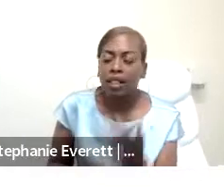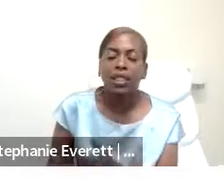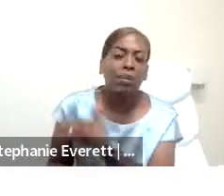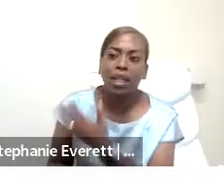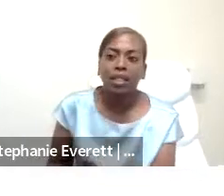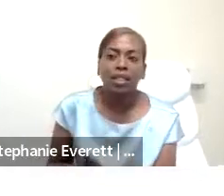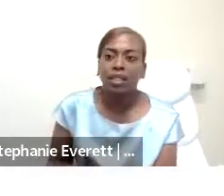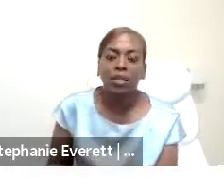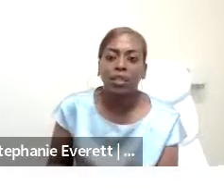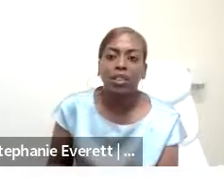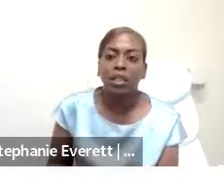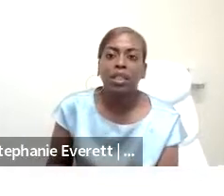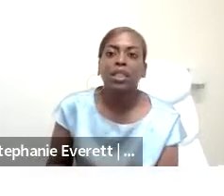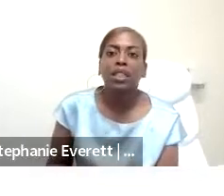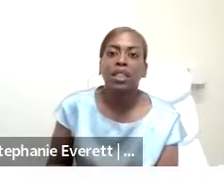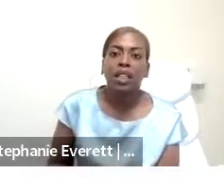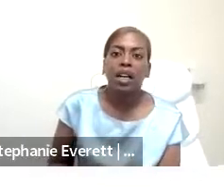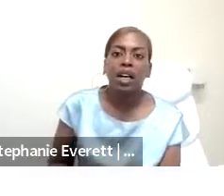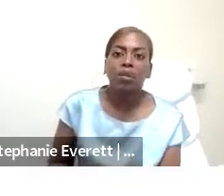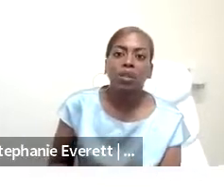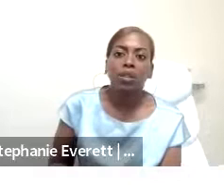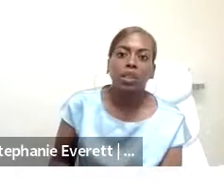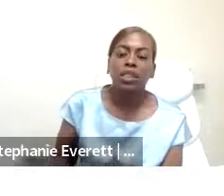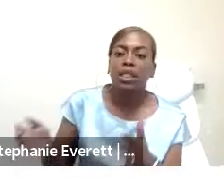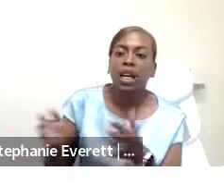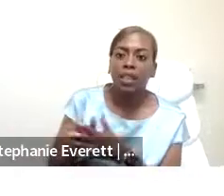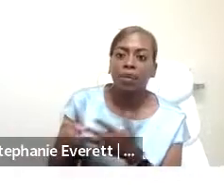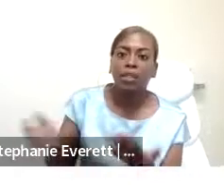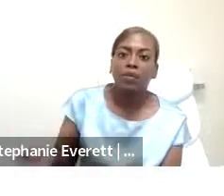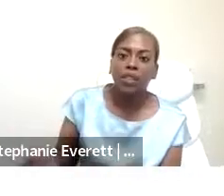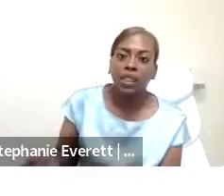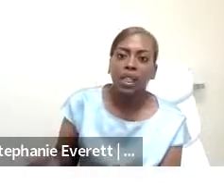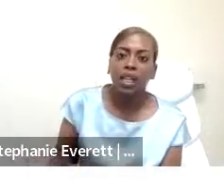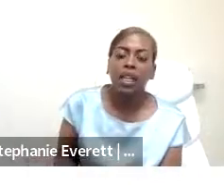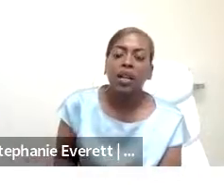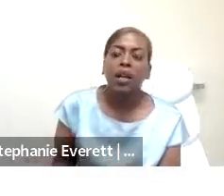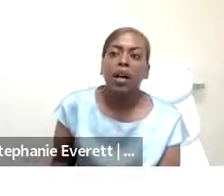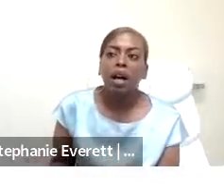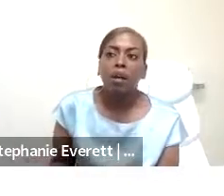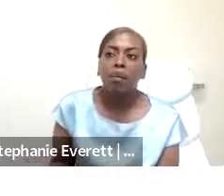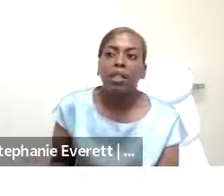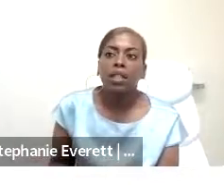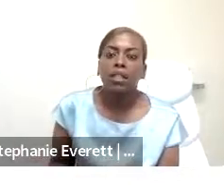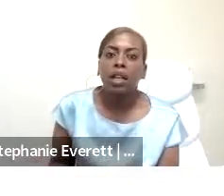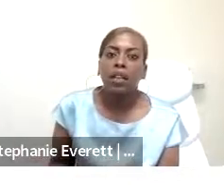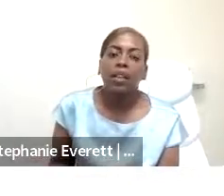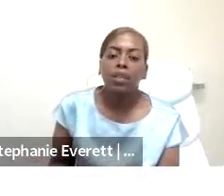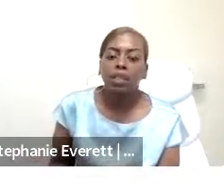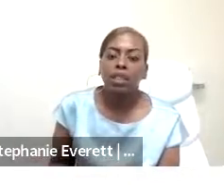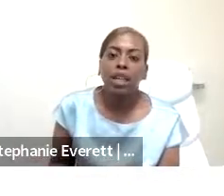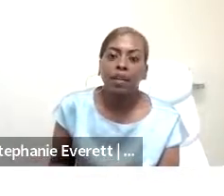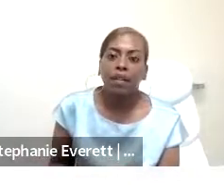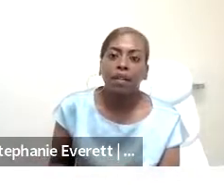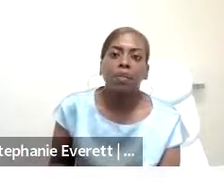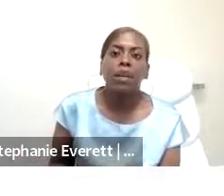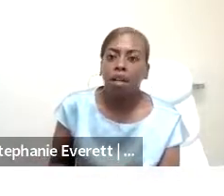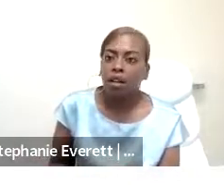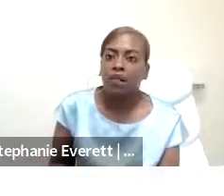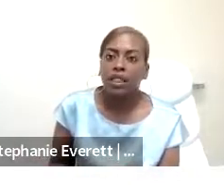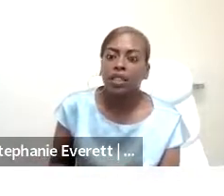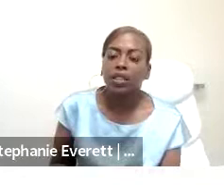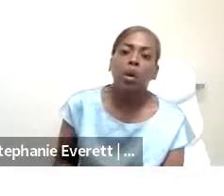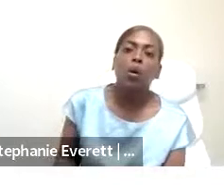It's on the same line as the commission meetings. So it's not that much of a delay. I think we just need to have a